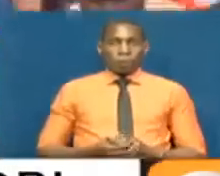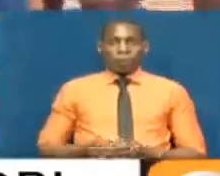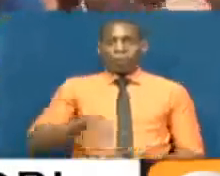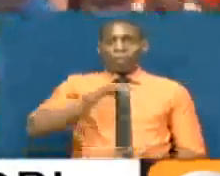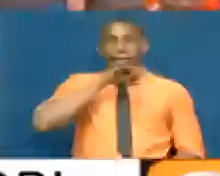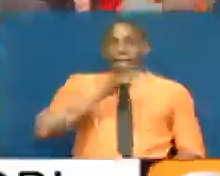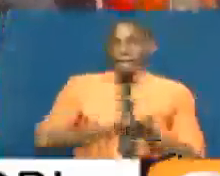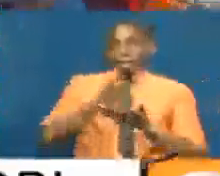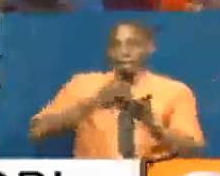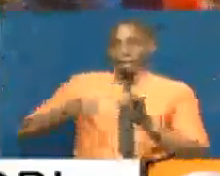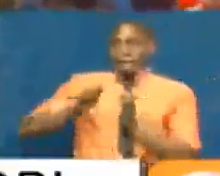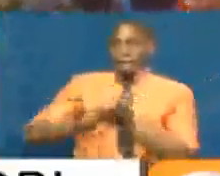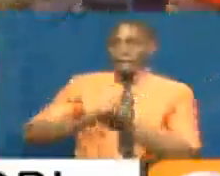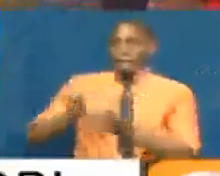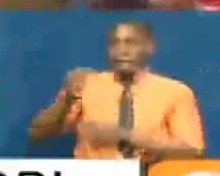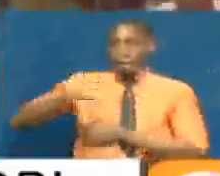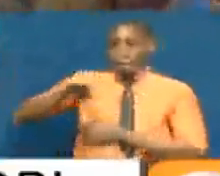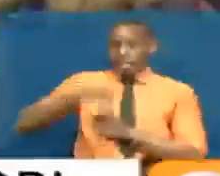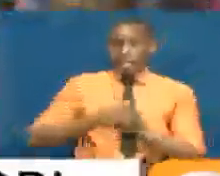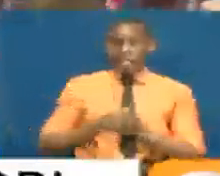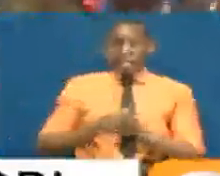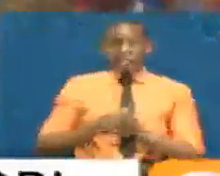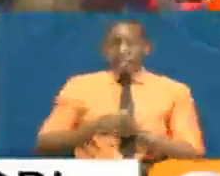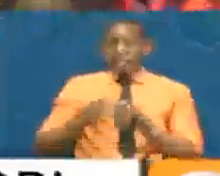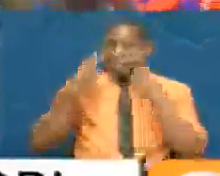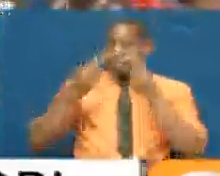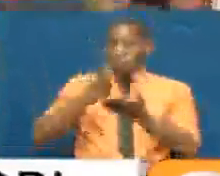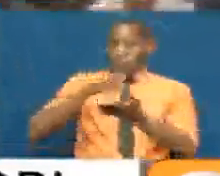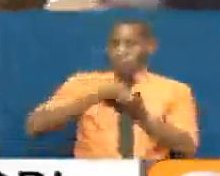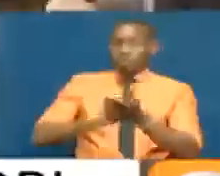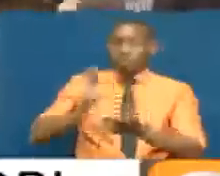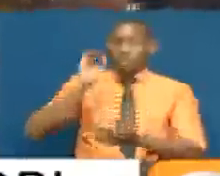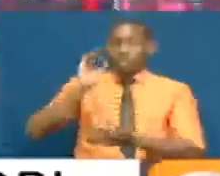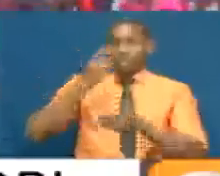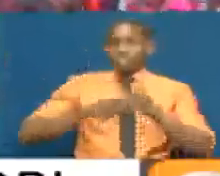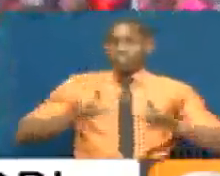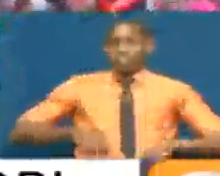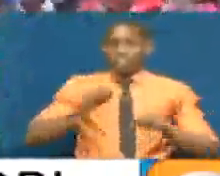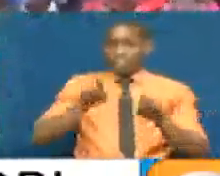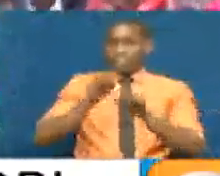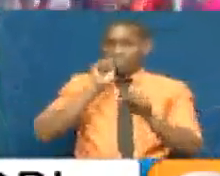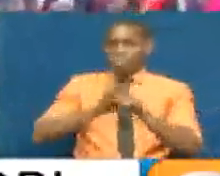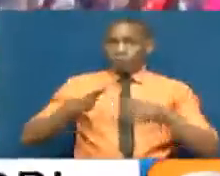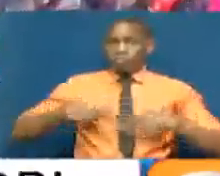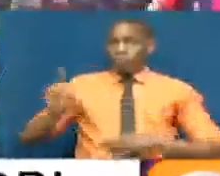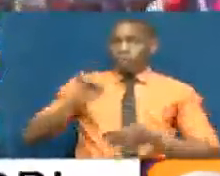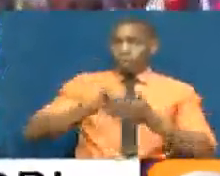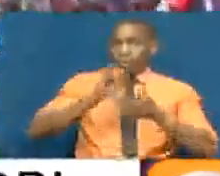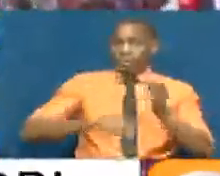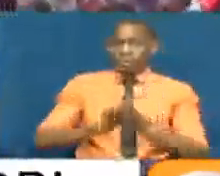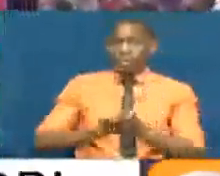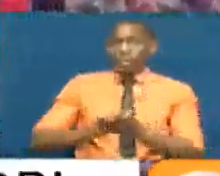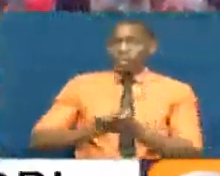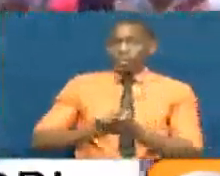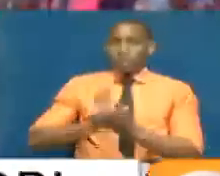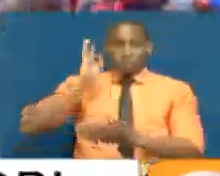Odinga, while in parts of the city's slums, was faced with the reality of the high cost of living and promised city dwellers that he will lower